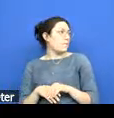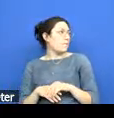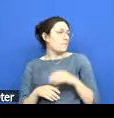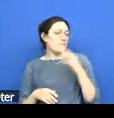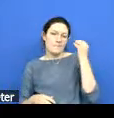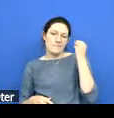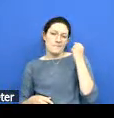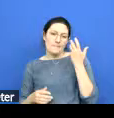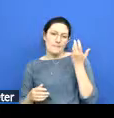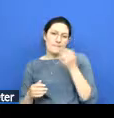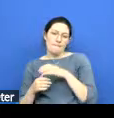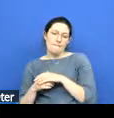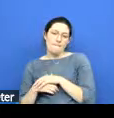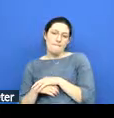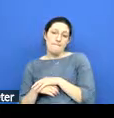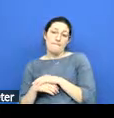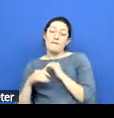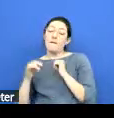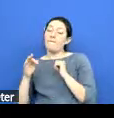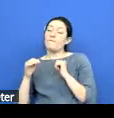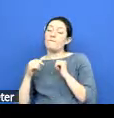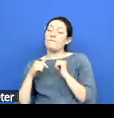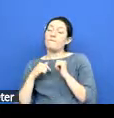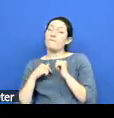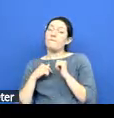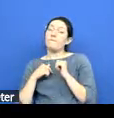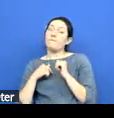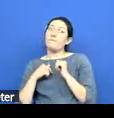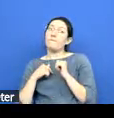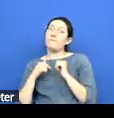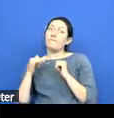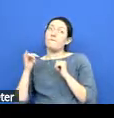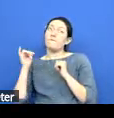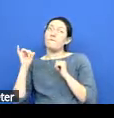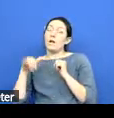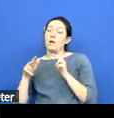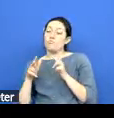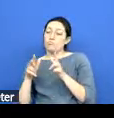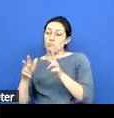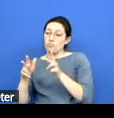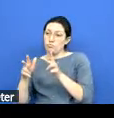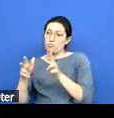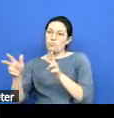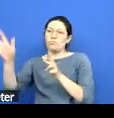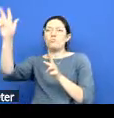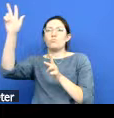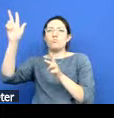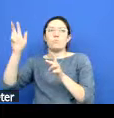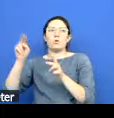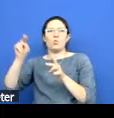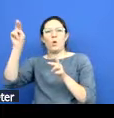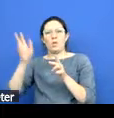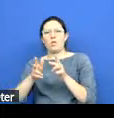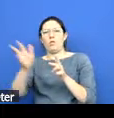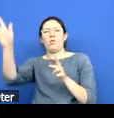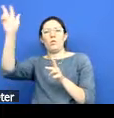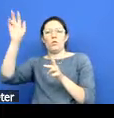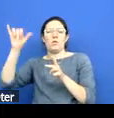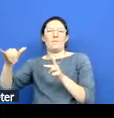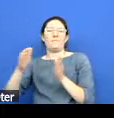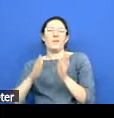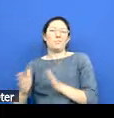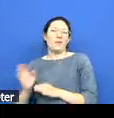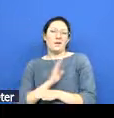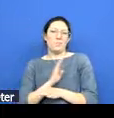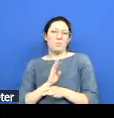So basically, as I'm coming across, just something that continues north. Right. We'll have the planning board as they